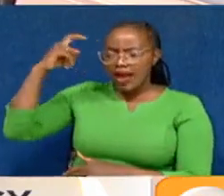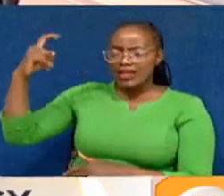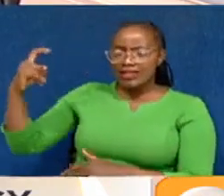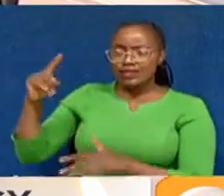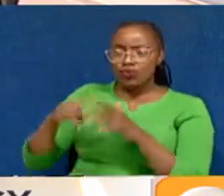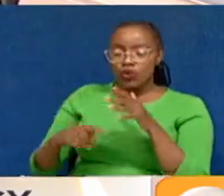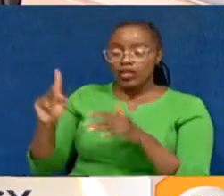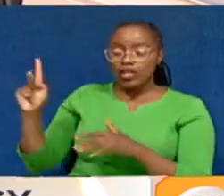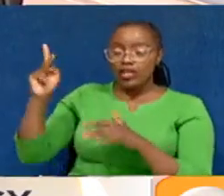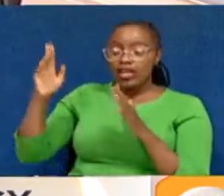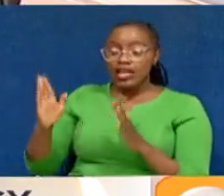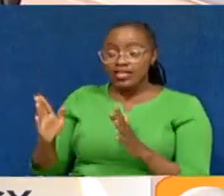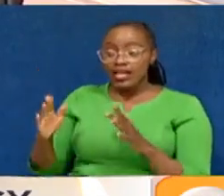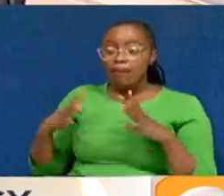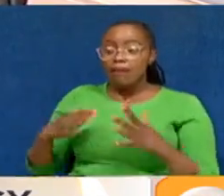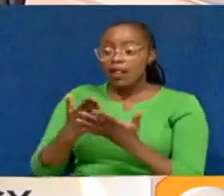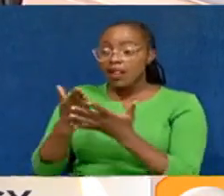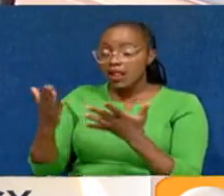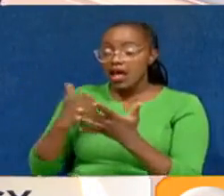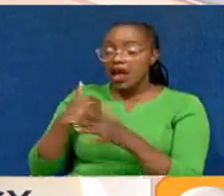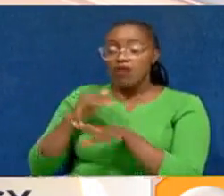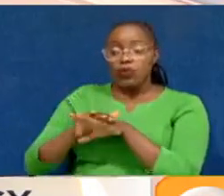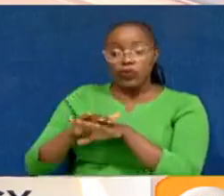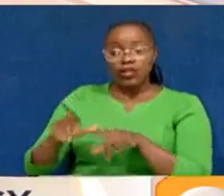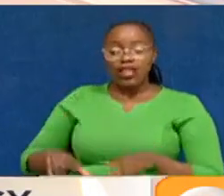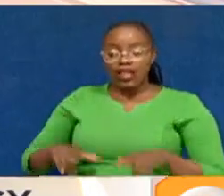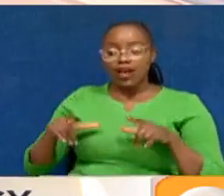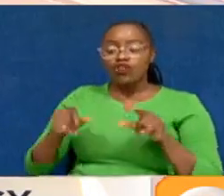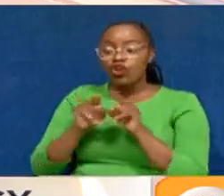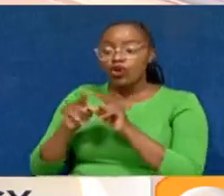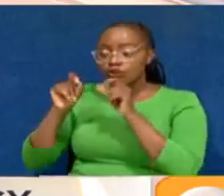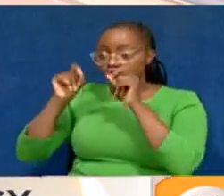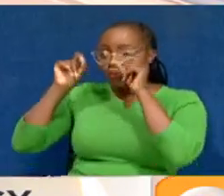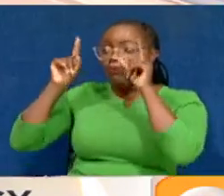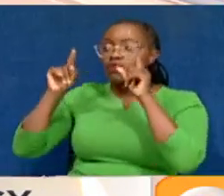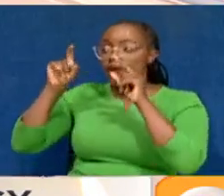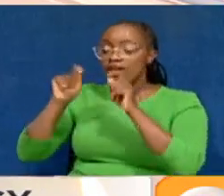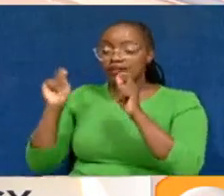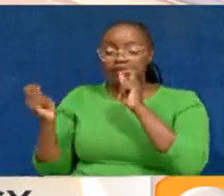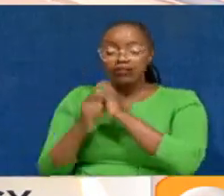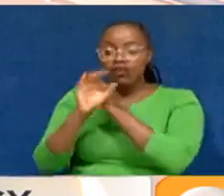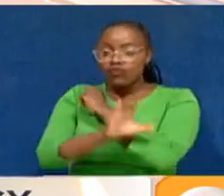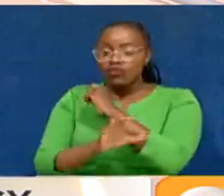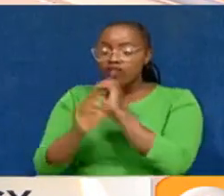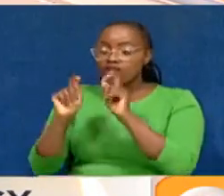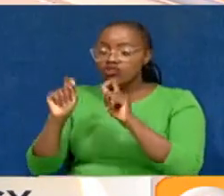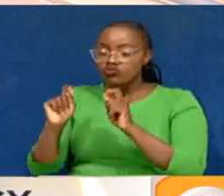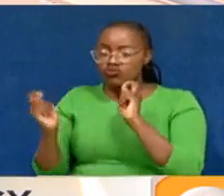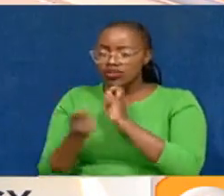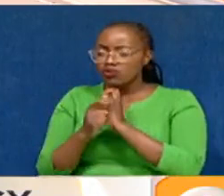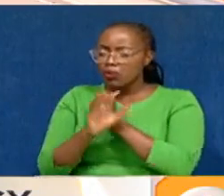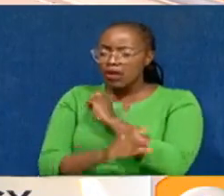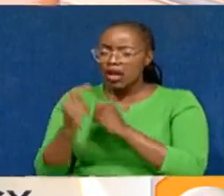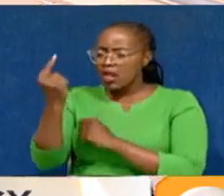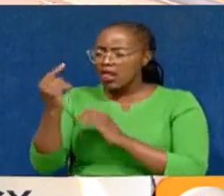that Kenyans, citizens, have a decent life. He realized that you have to transform the country, and you can't transform the country in